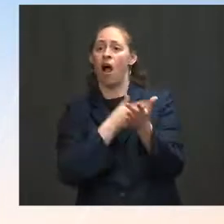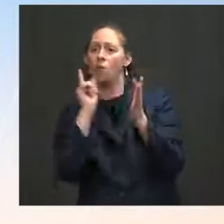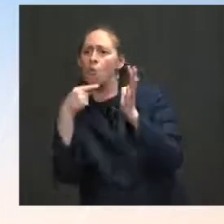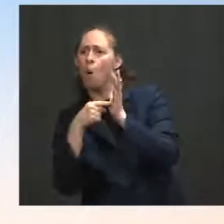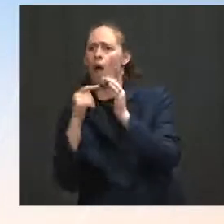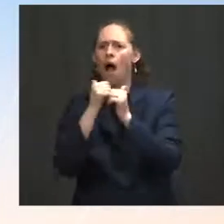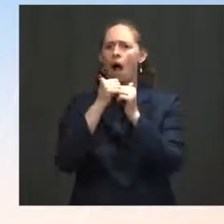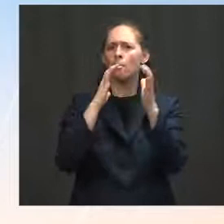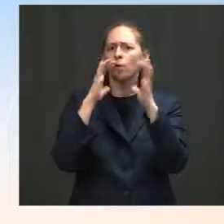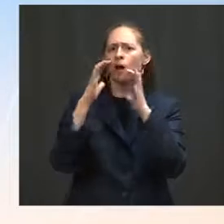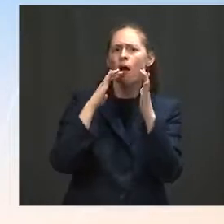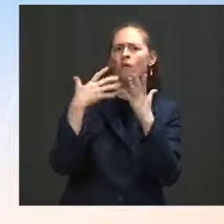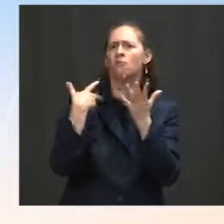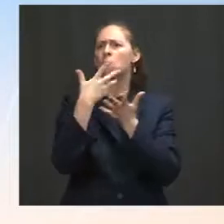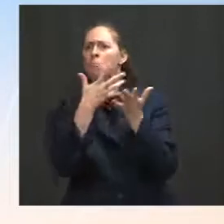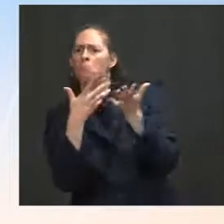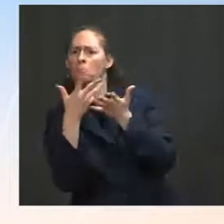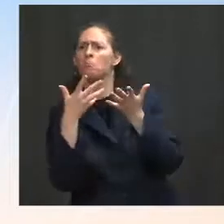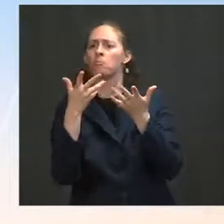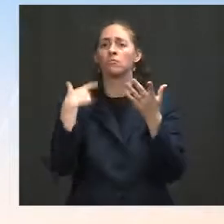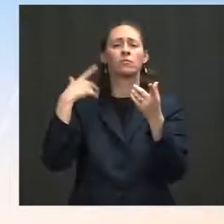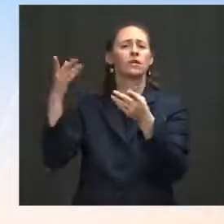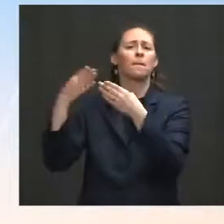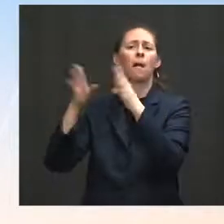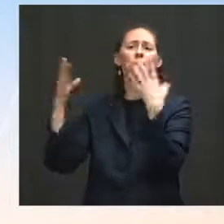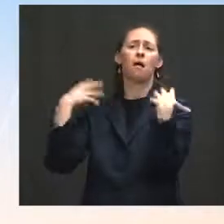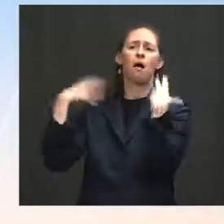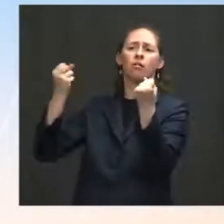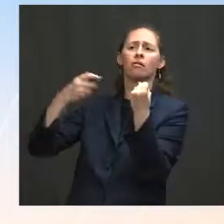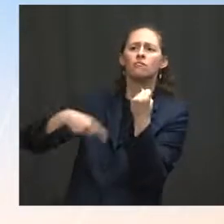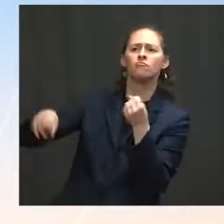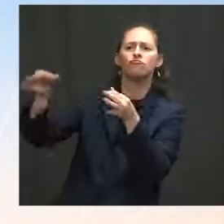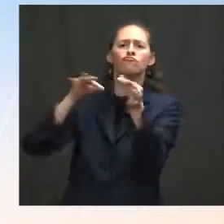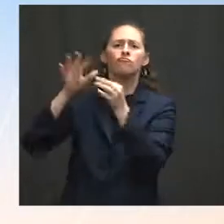accurate public health information to the American people.